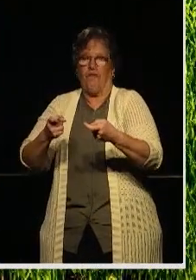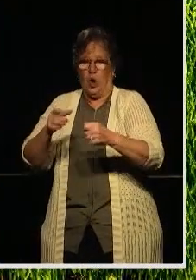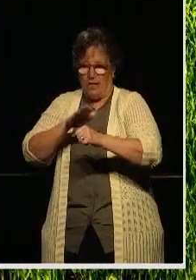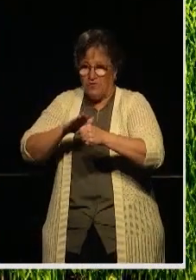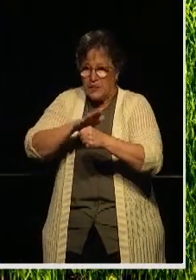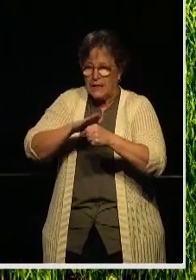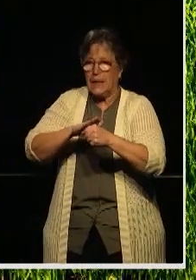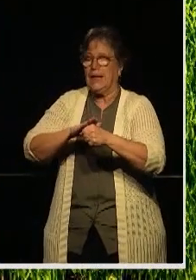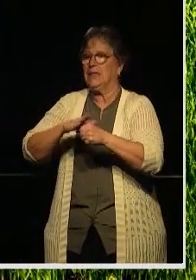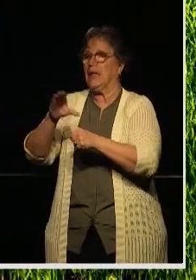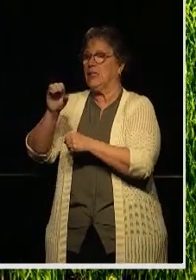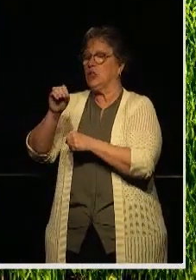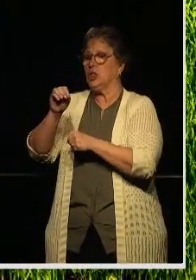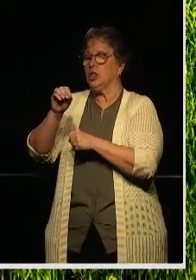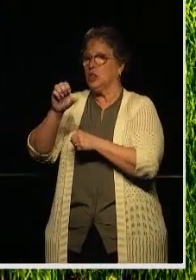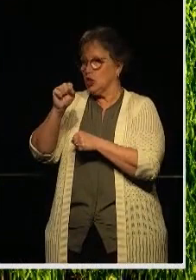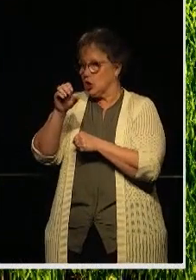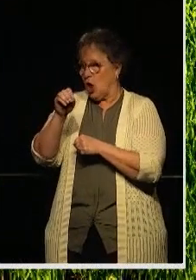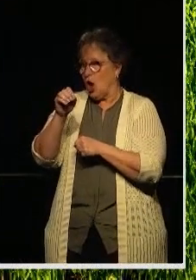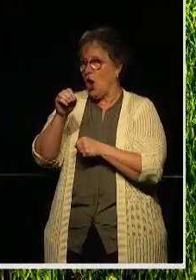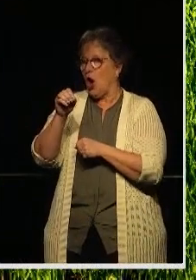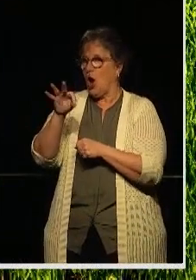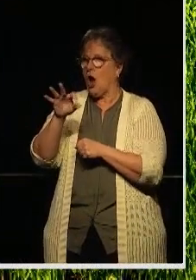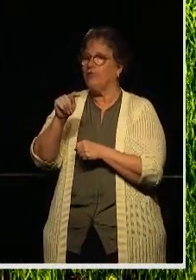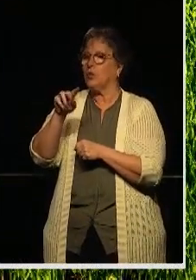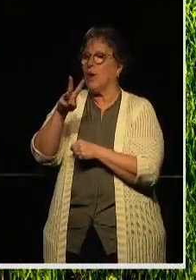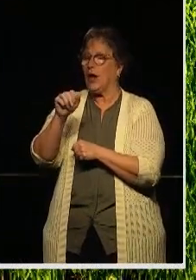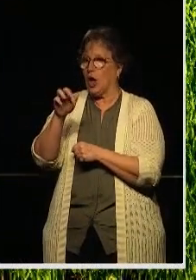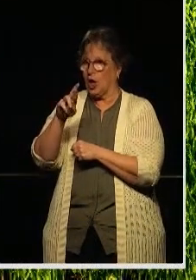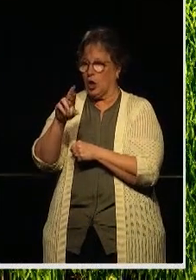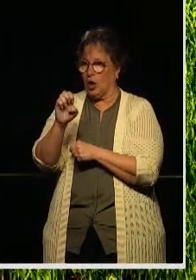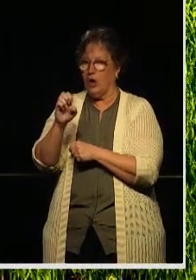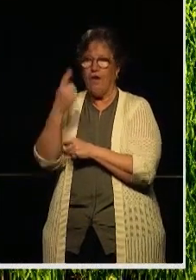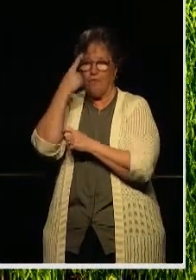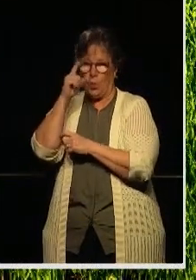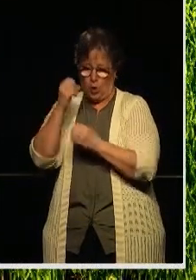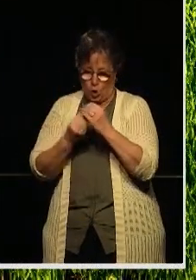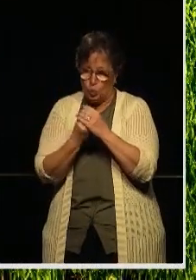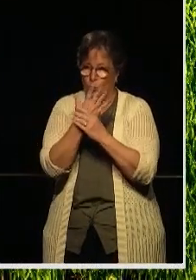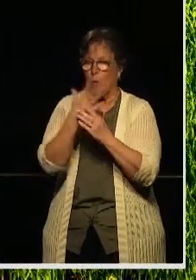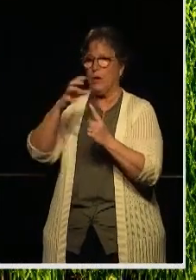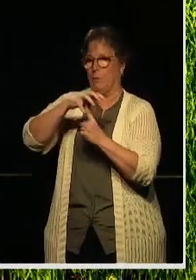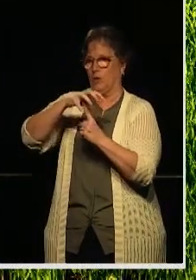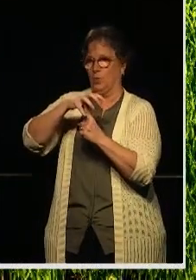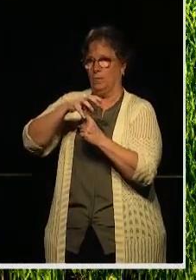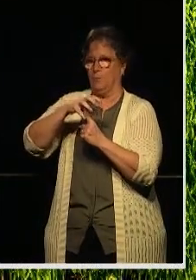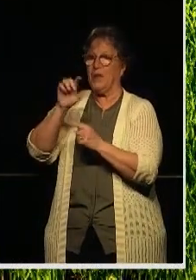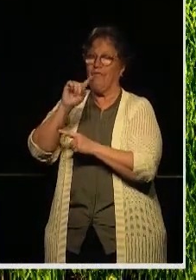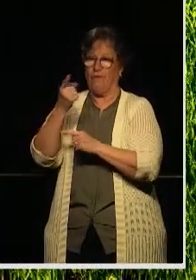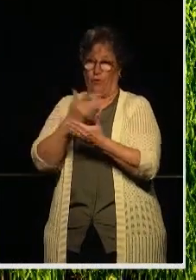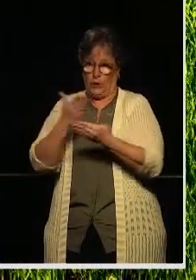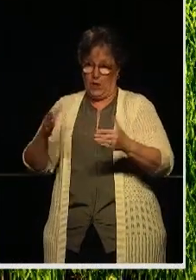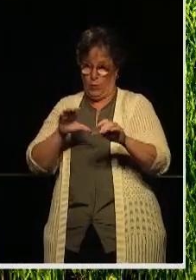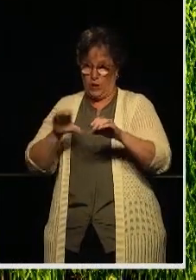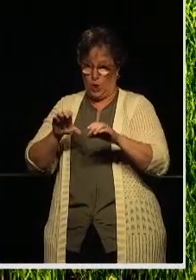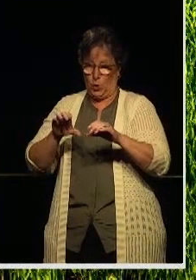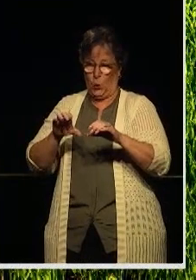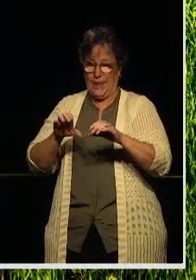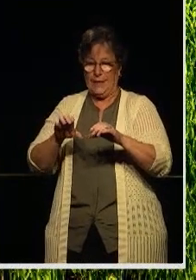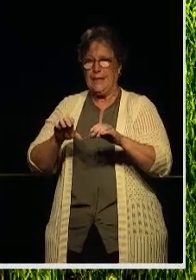the profitability of mushroom cultivation. Our first deployment of this technology is a turnkey shipping container